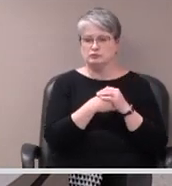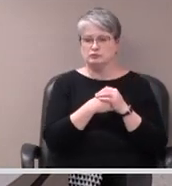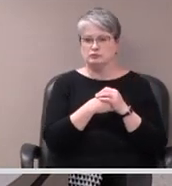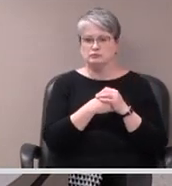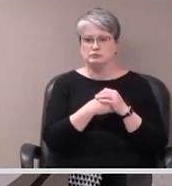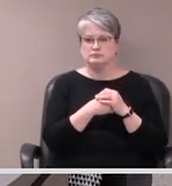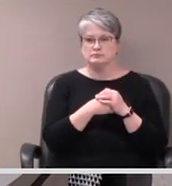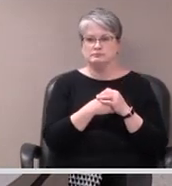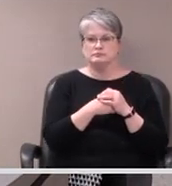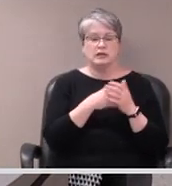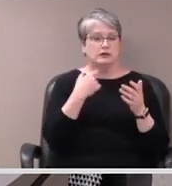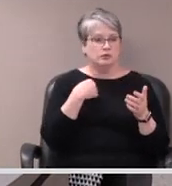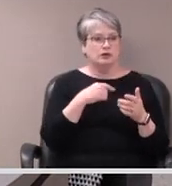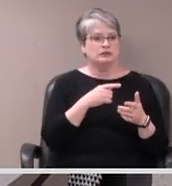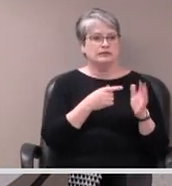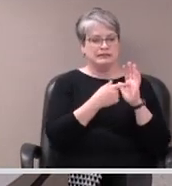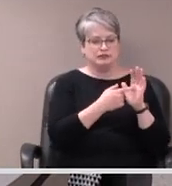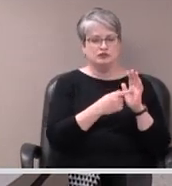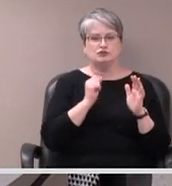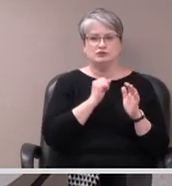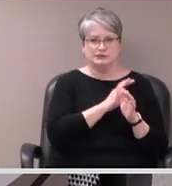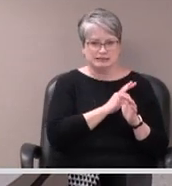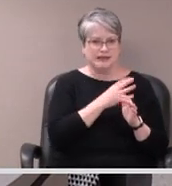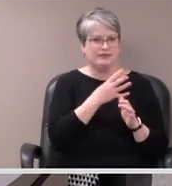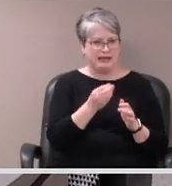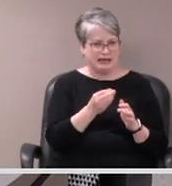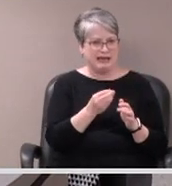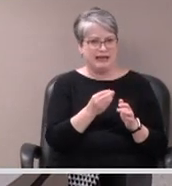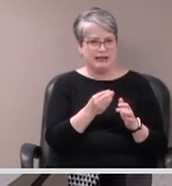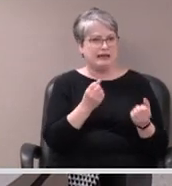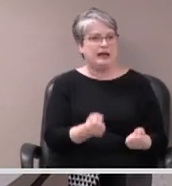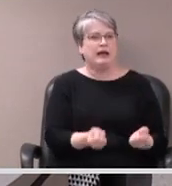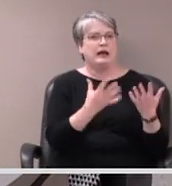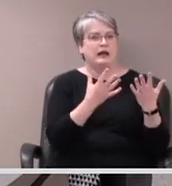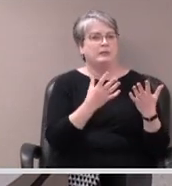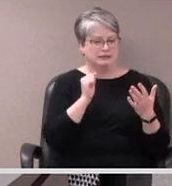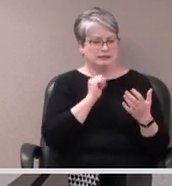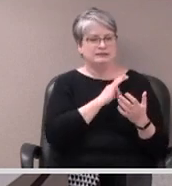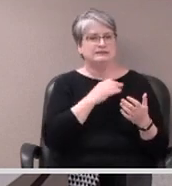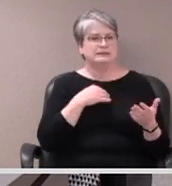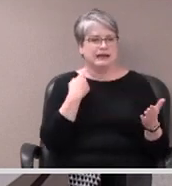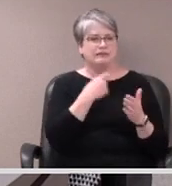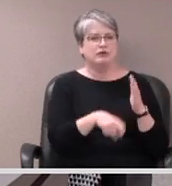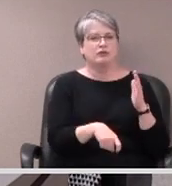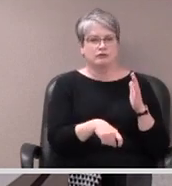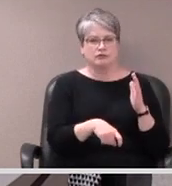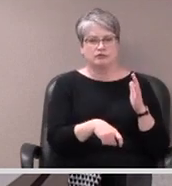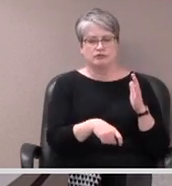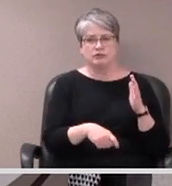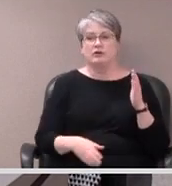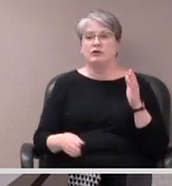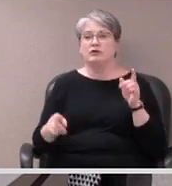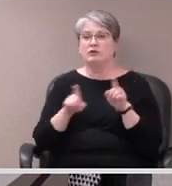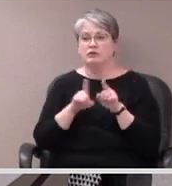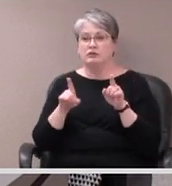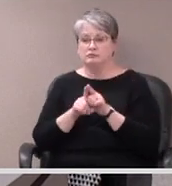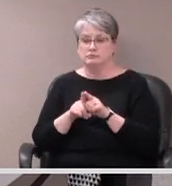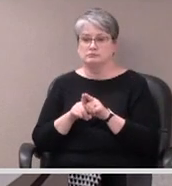the allocations of staffing as well as what that staffing cost. In addition, there is